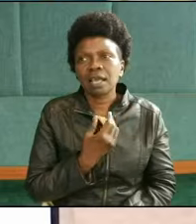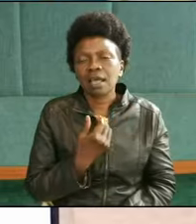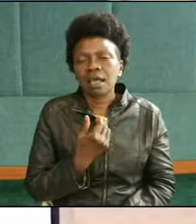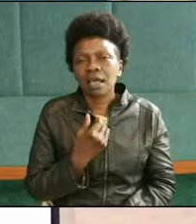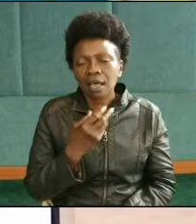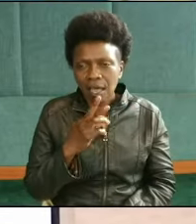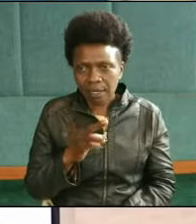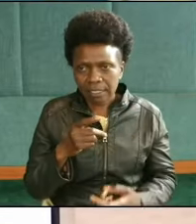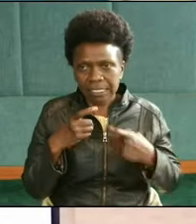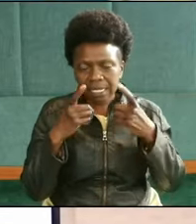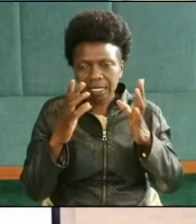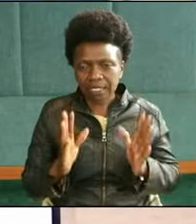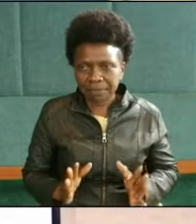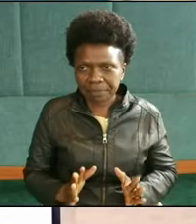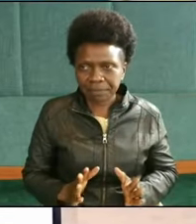sinners.